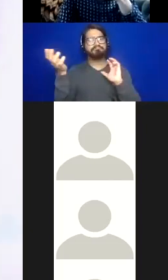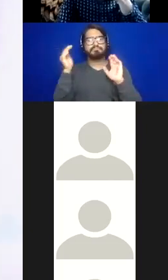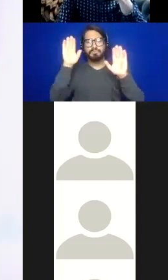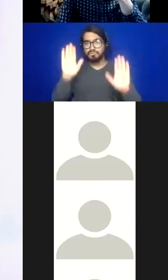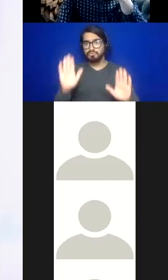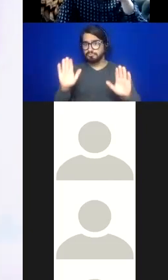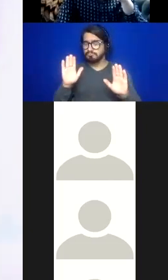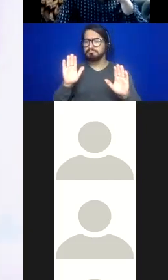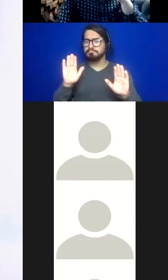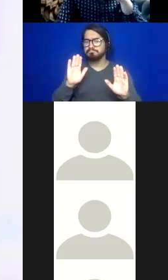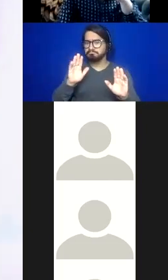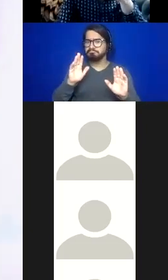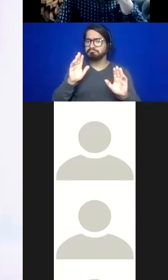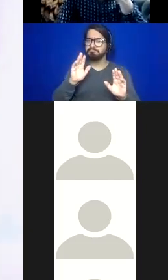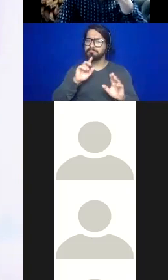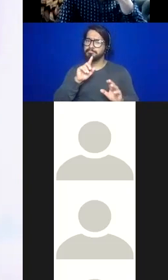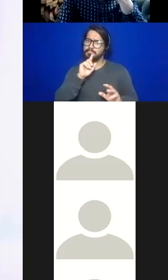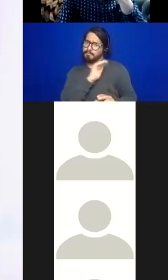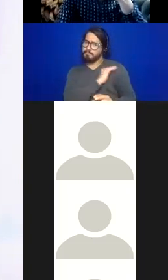empowering. And